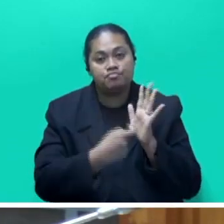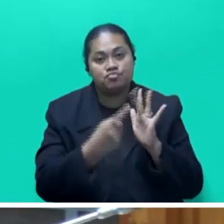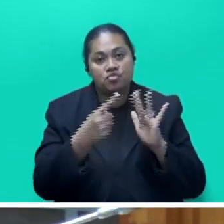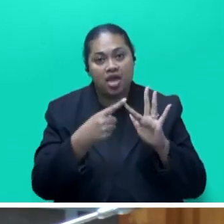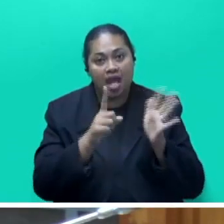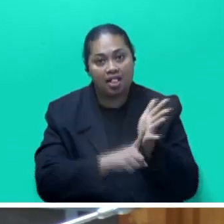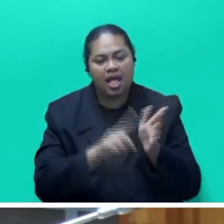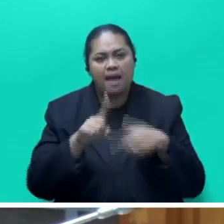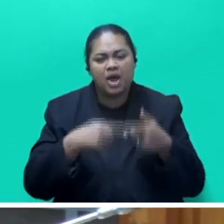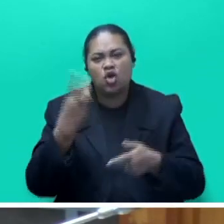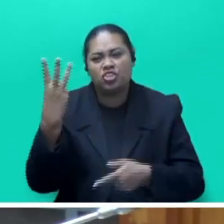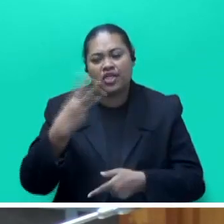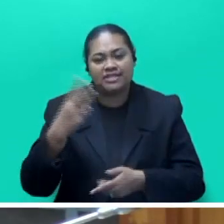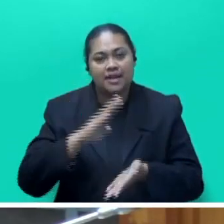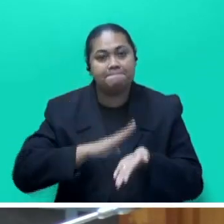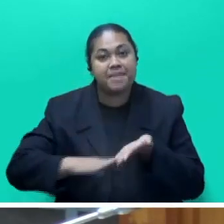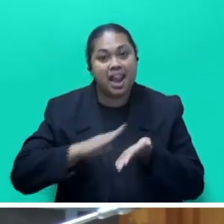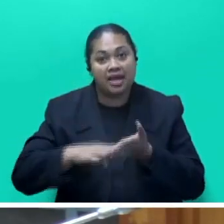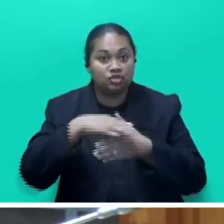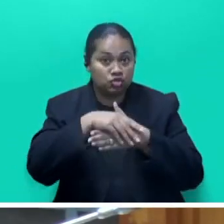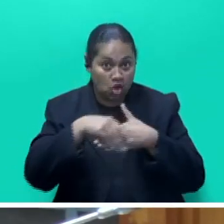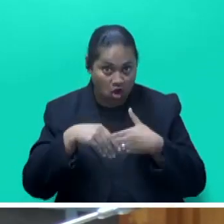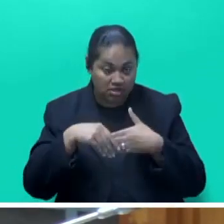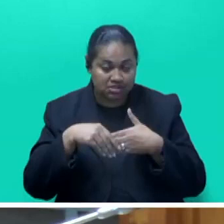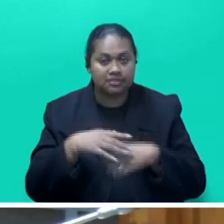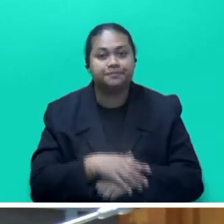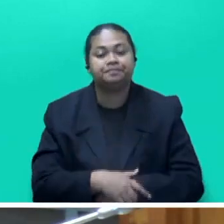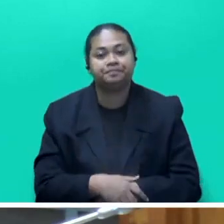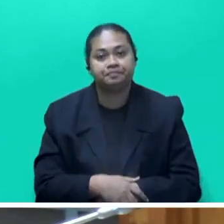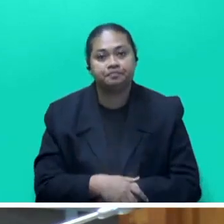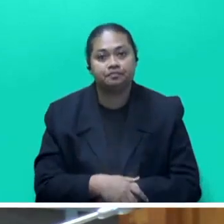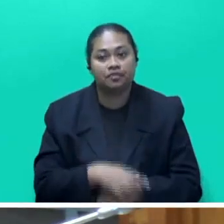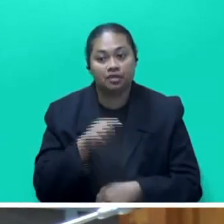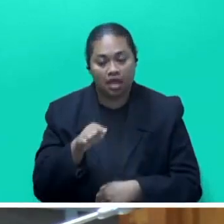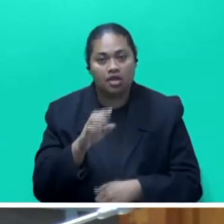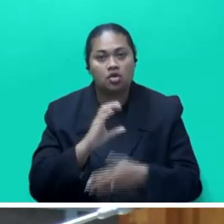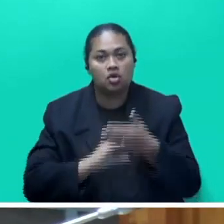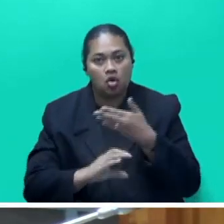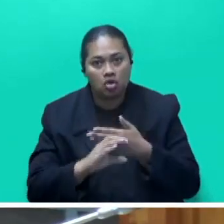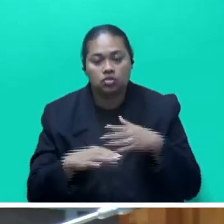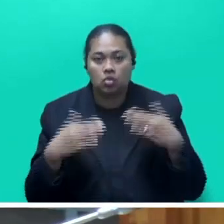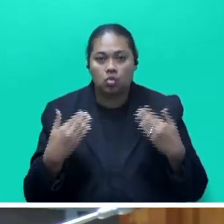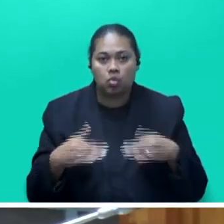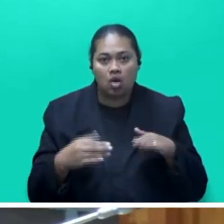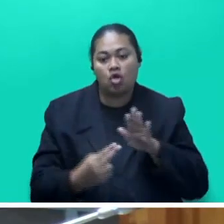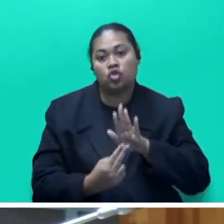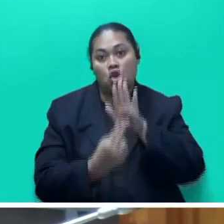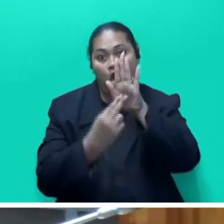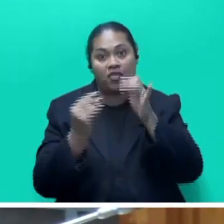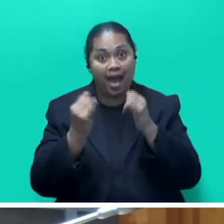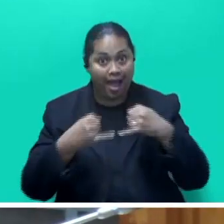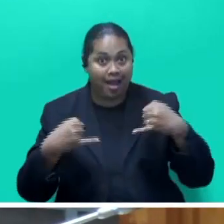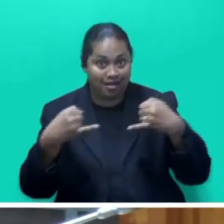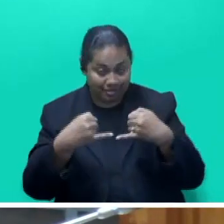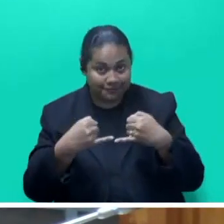to be at least $13 billion. It caused significant impacts to the northern and eastern parts of the North Island,